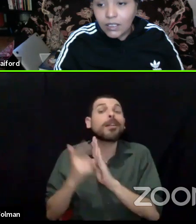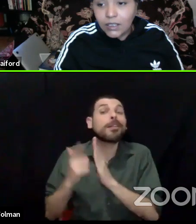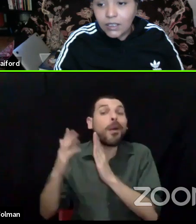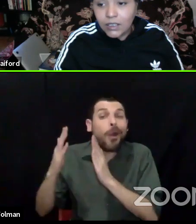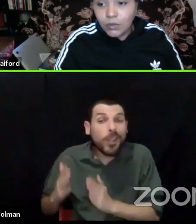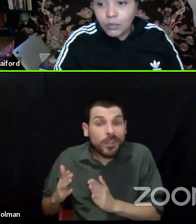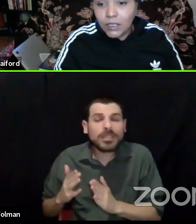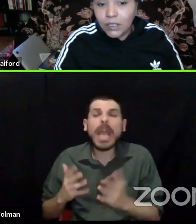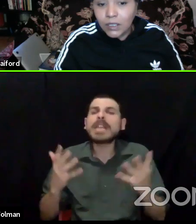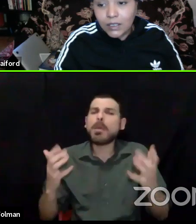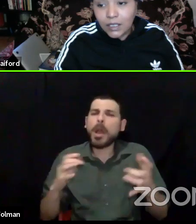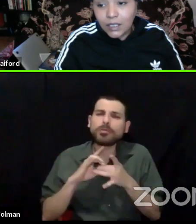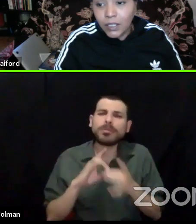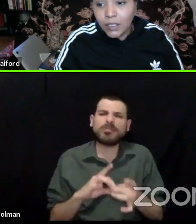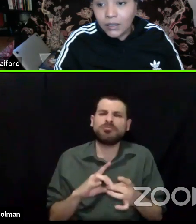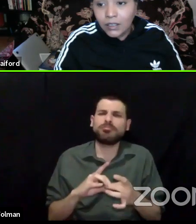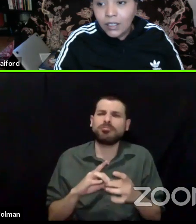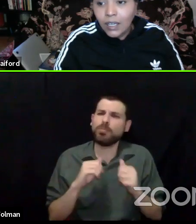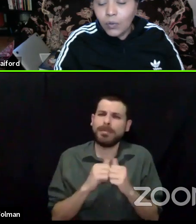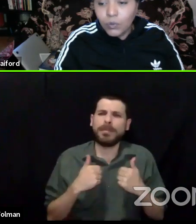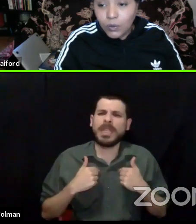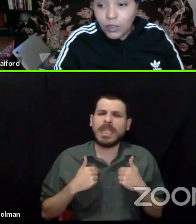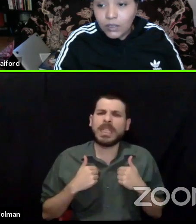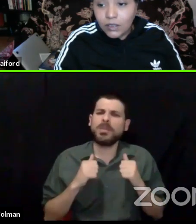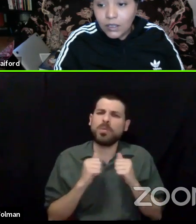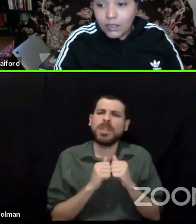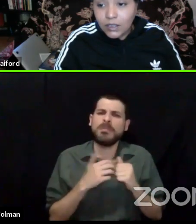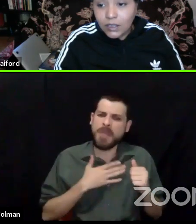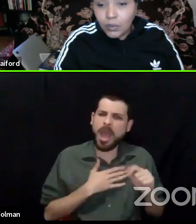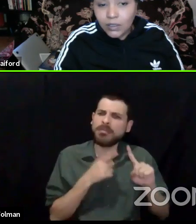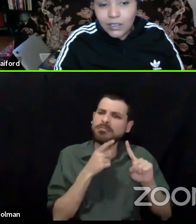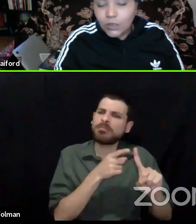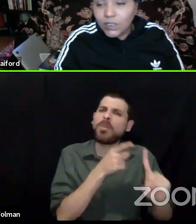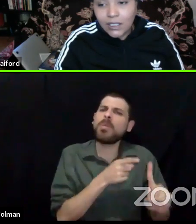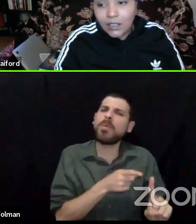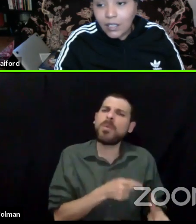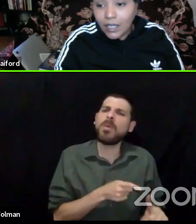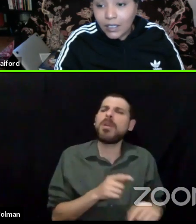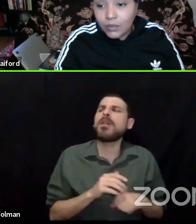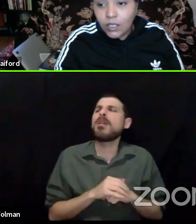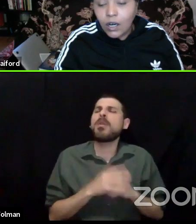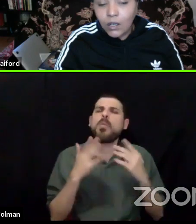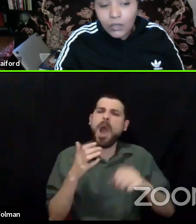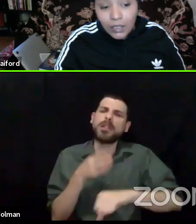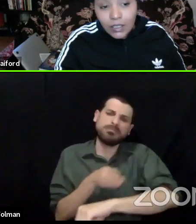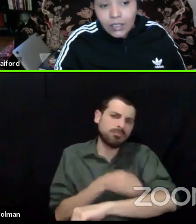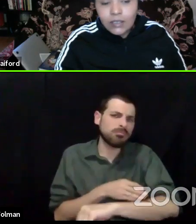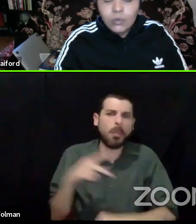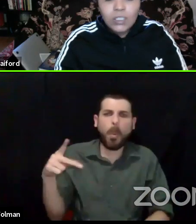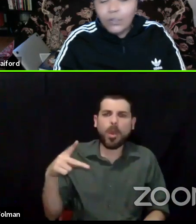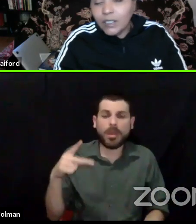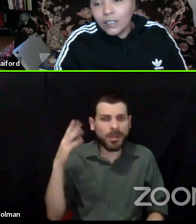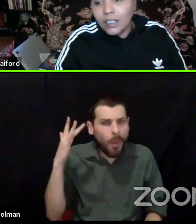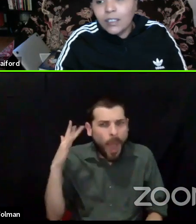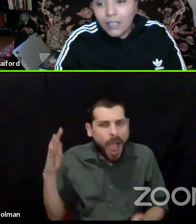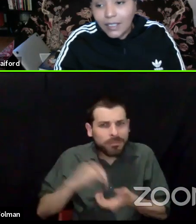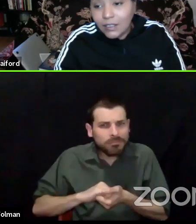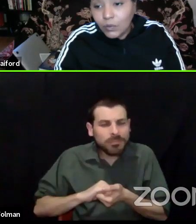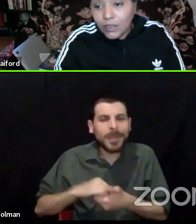their relationship with me and this campaign. And what we want to do here in the city of Portland, because we see the lies. We all, even